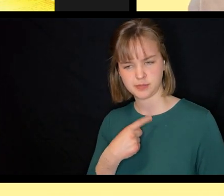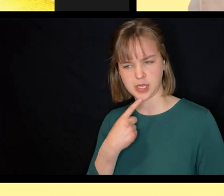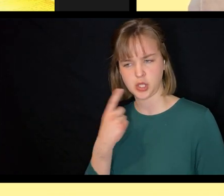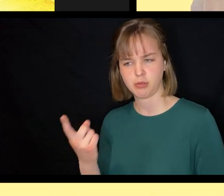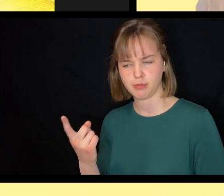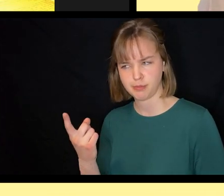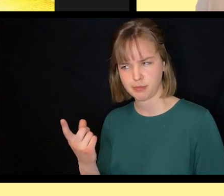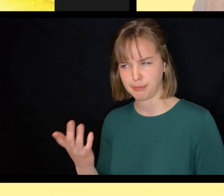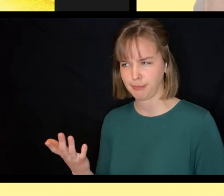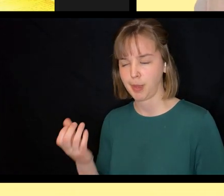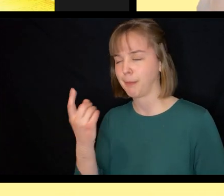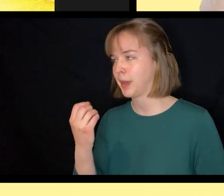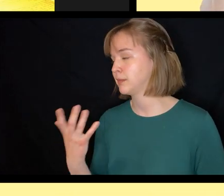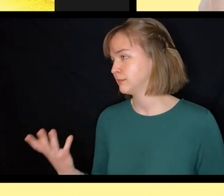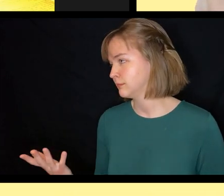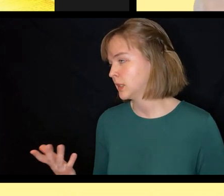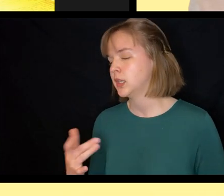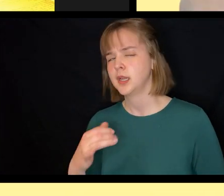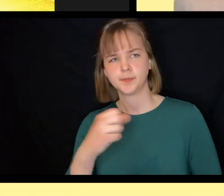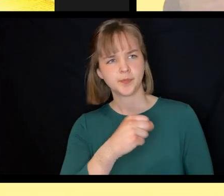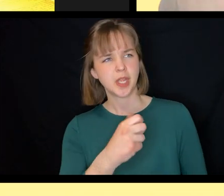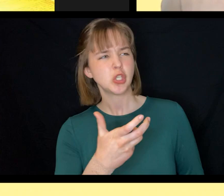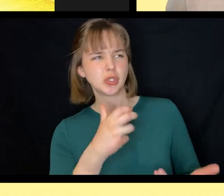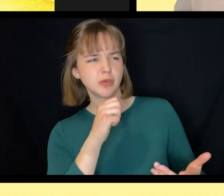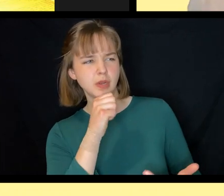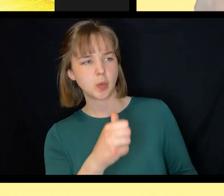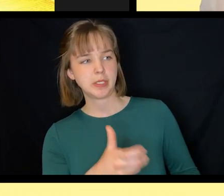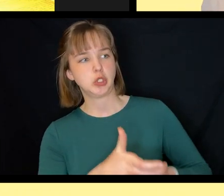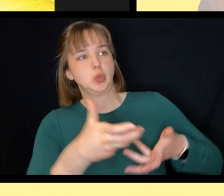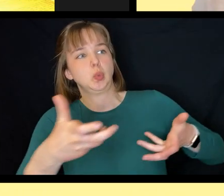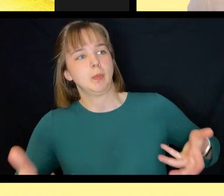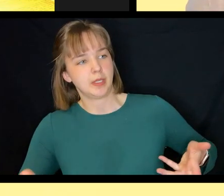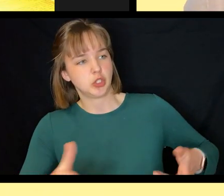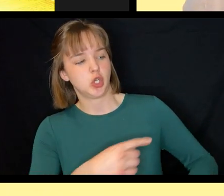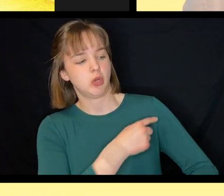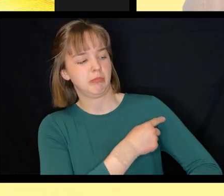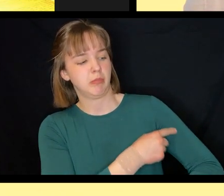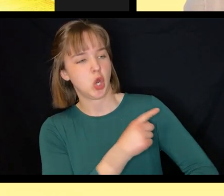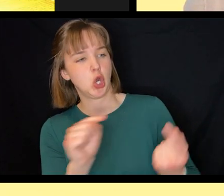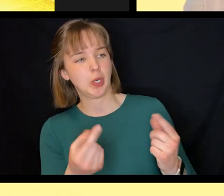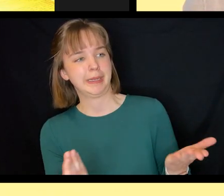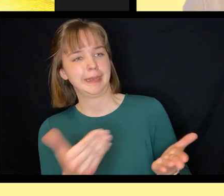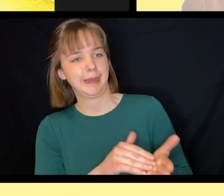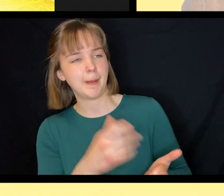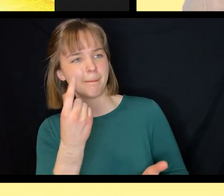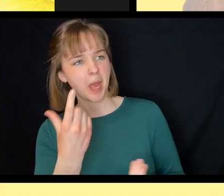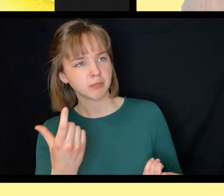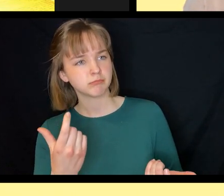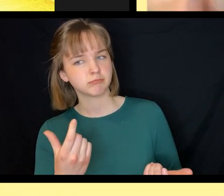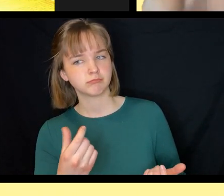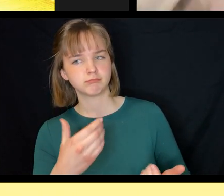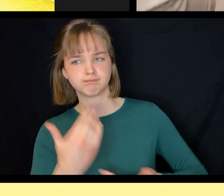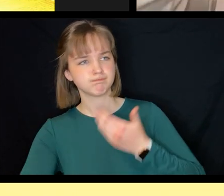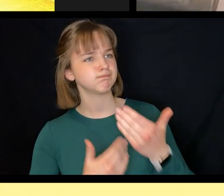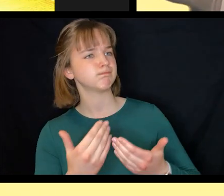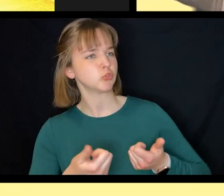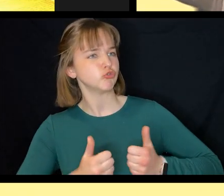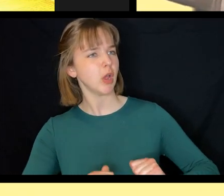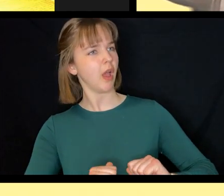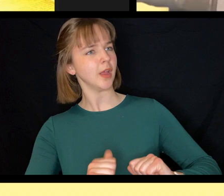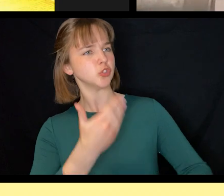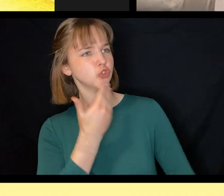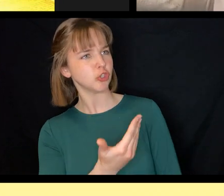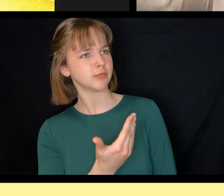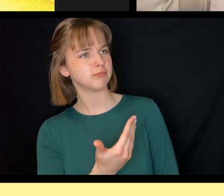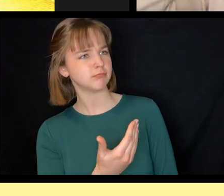saying it out loud, but that's okay. No, you don't overdo it, but you can push it to see where you're at. Keep